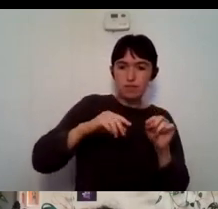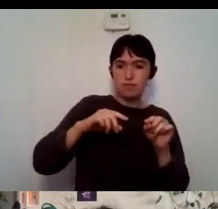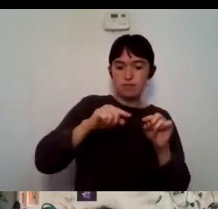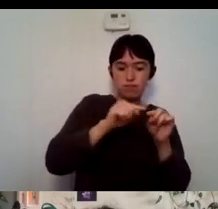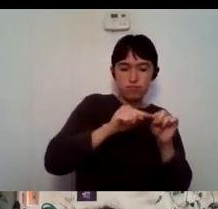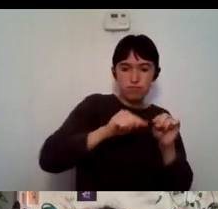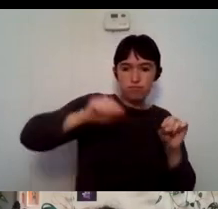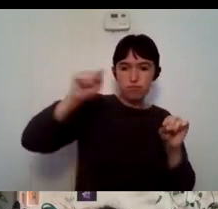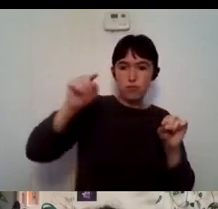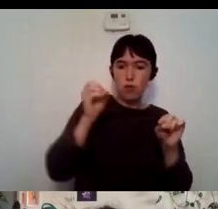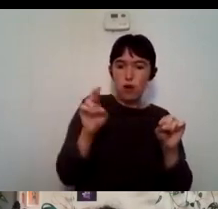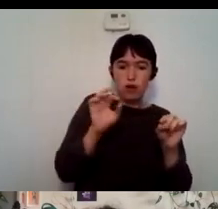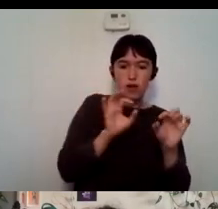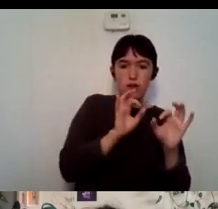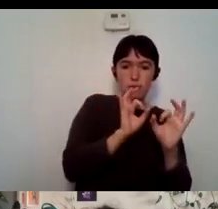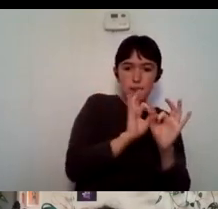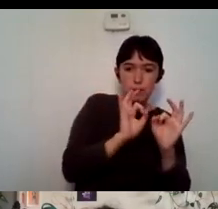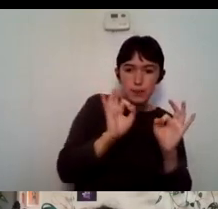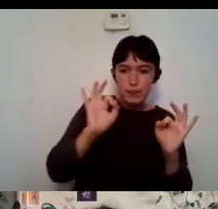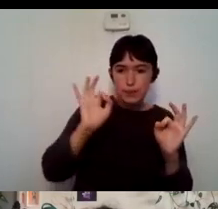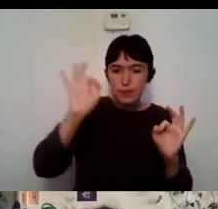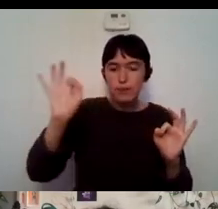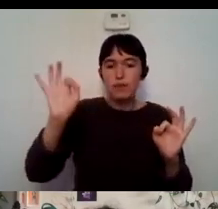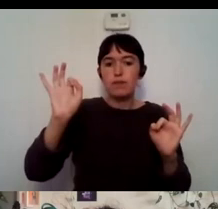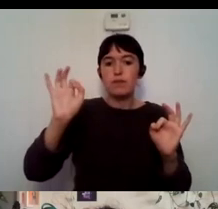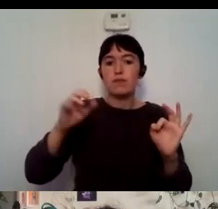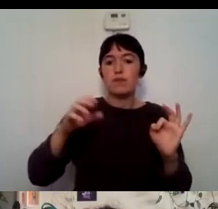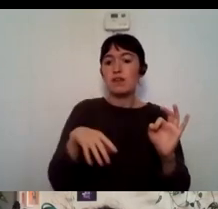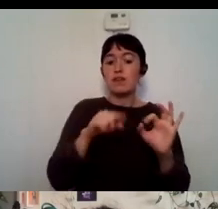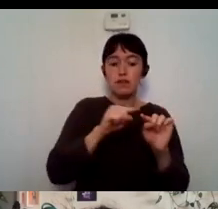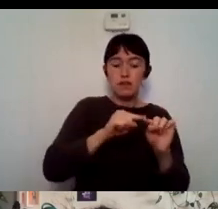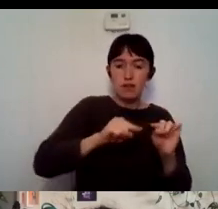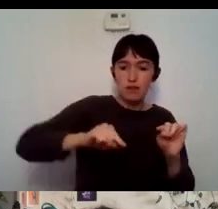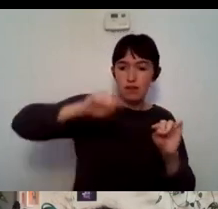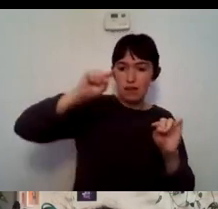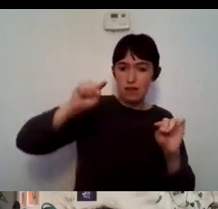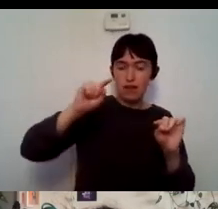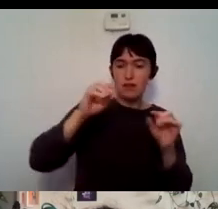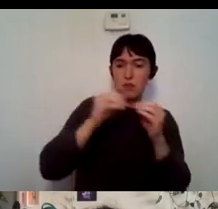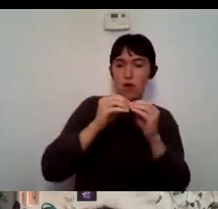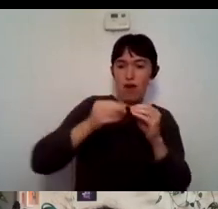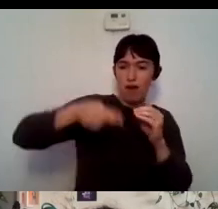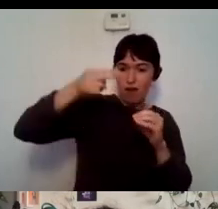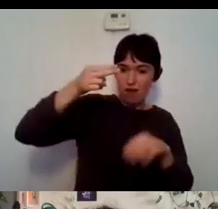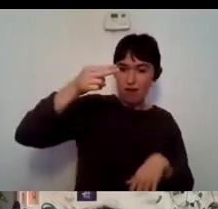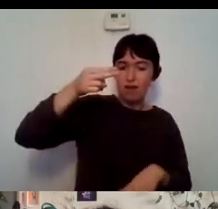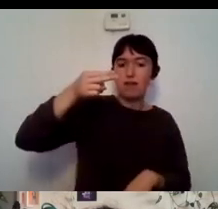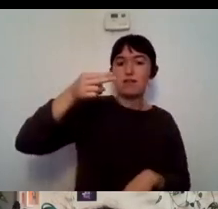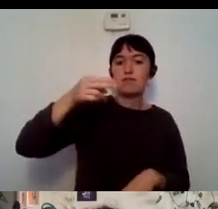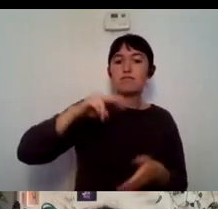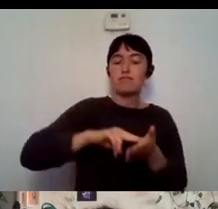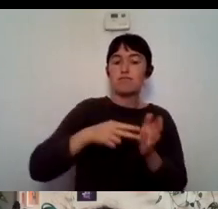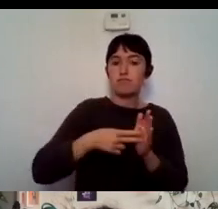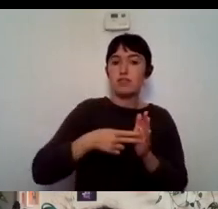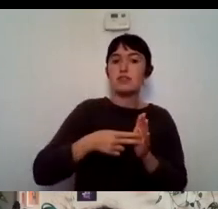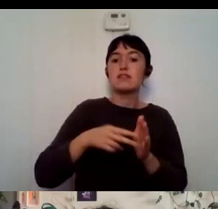that the solid line is always higher than the dotted lines. So that's to say that when we look at